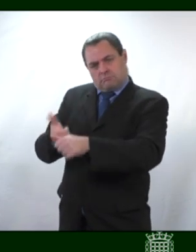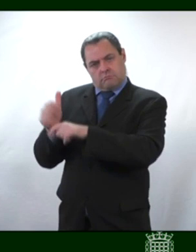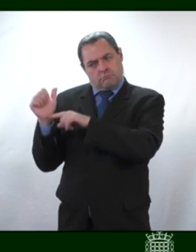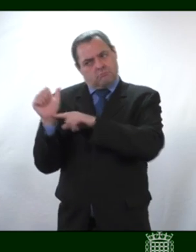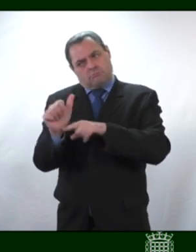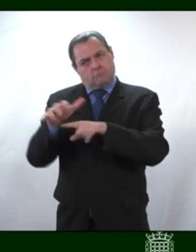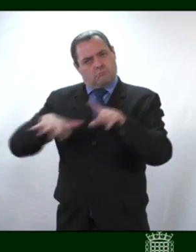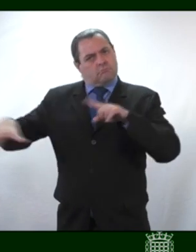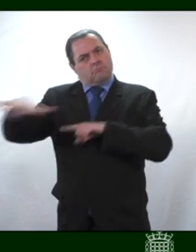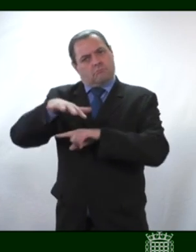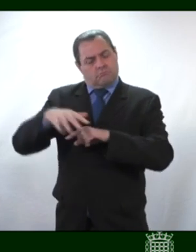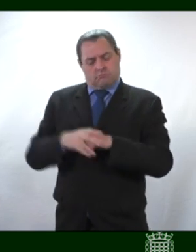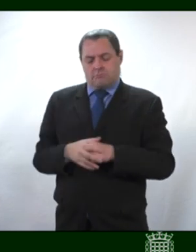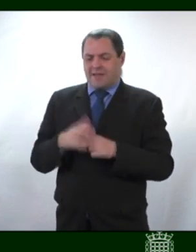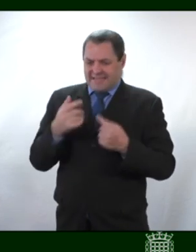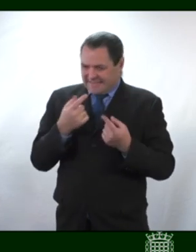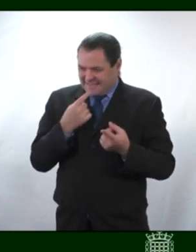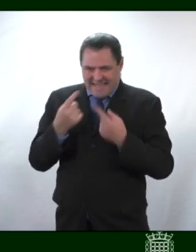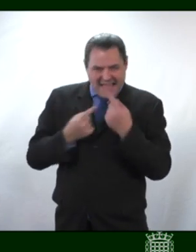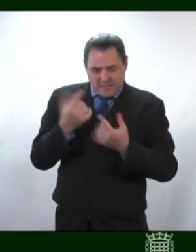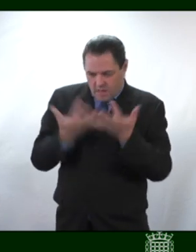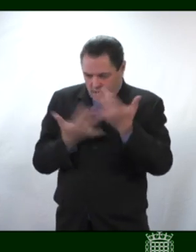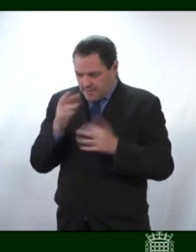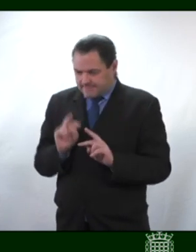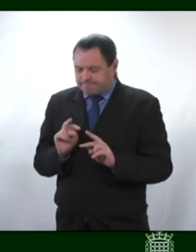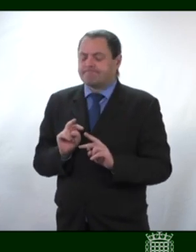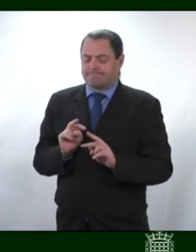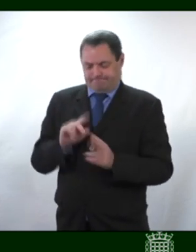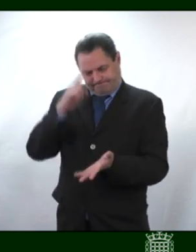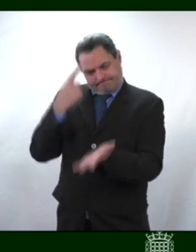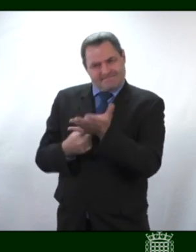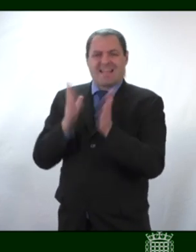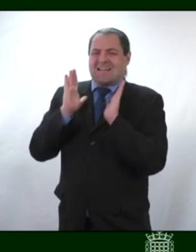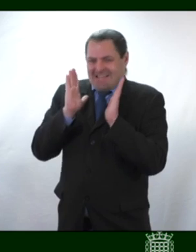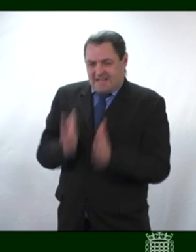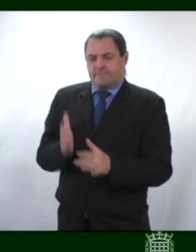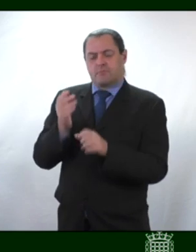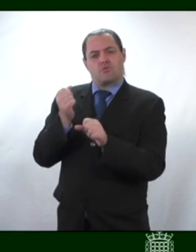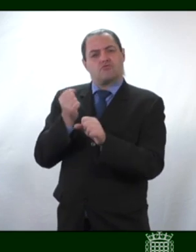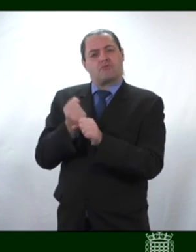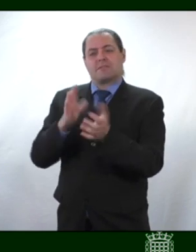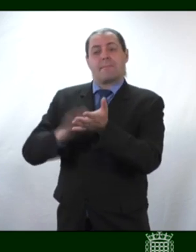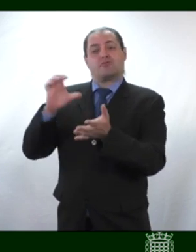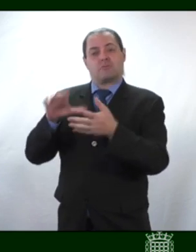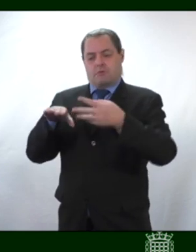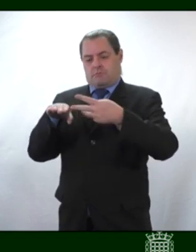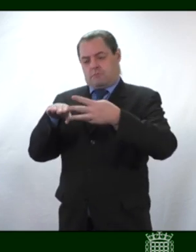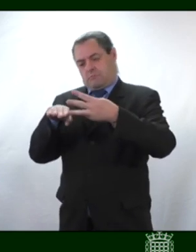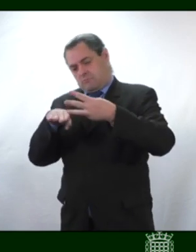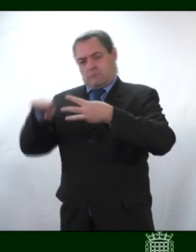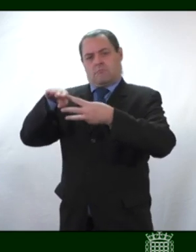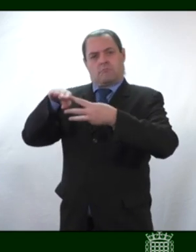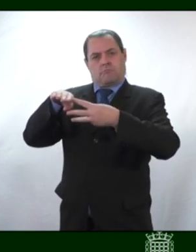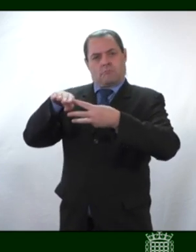this data, we've made the difficult decision to place Greater Manchester into the very high local COVID alert level, coming